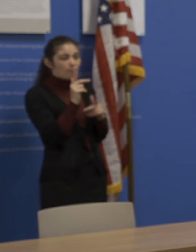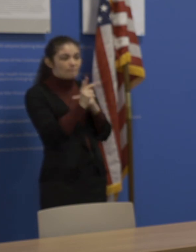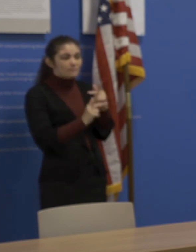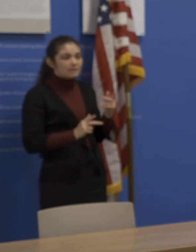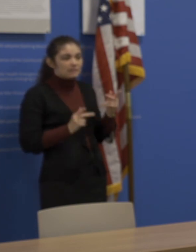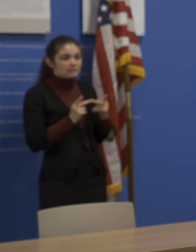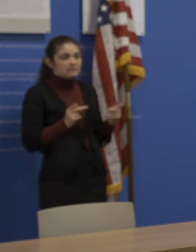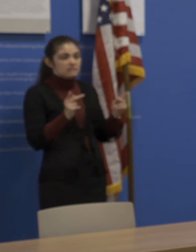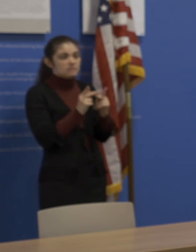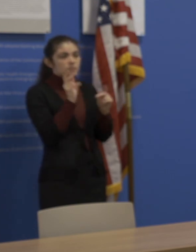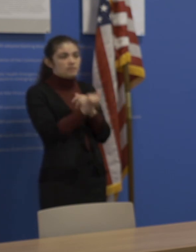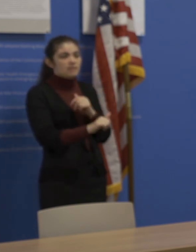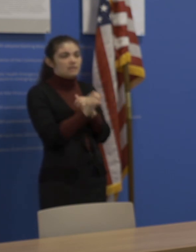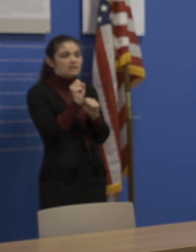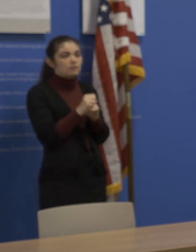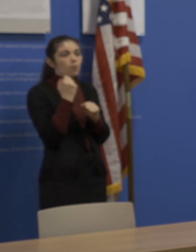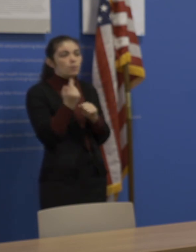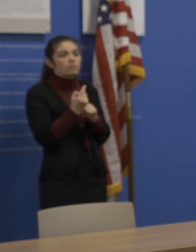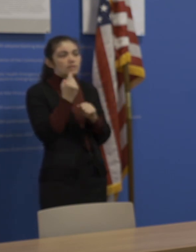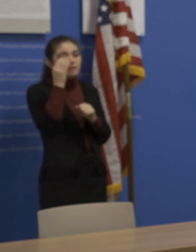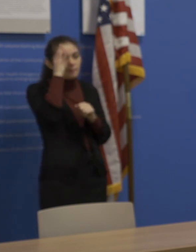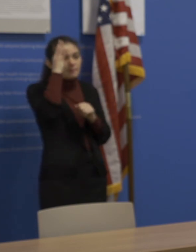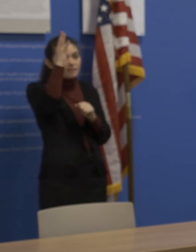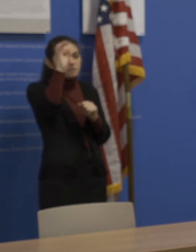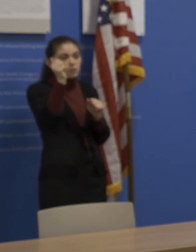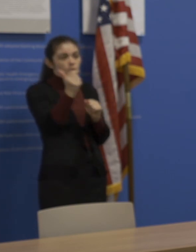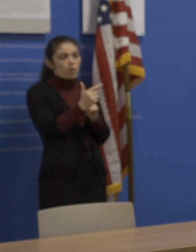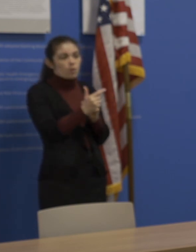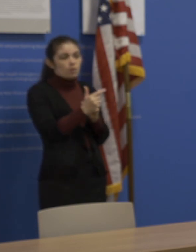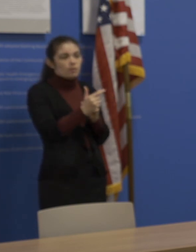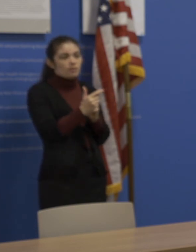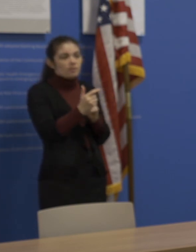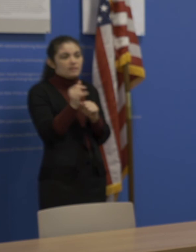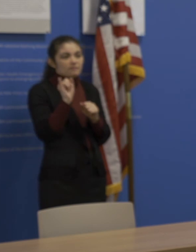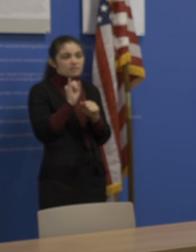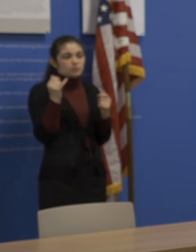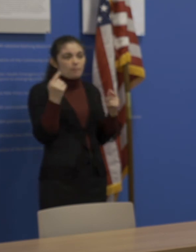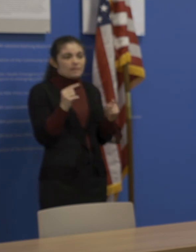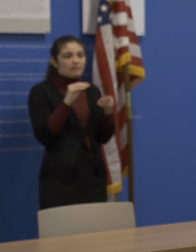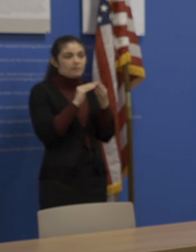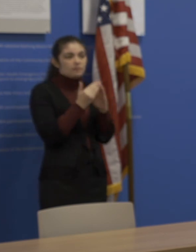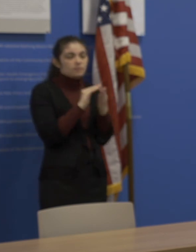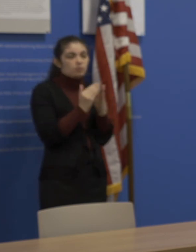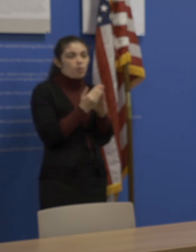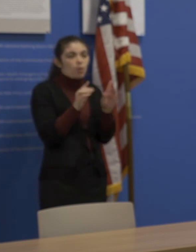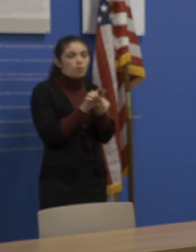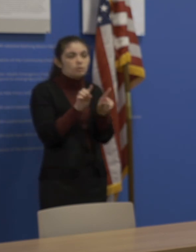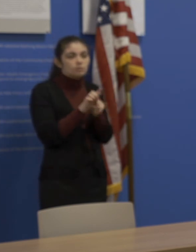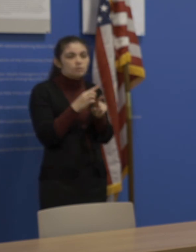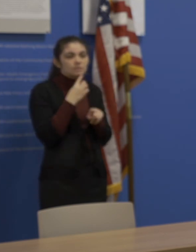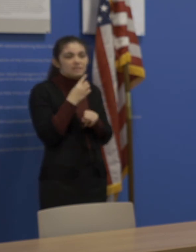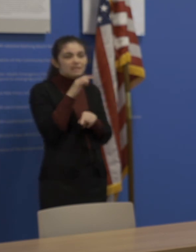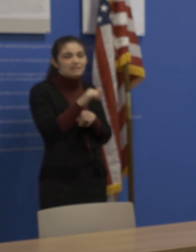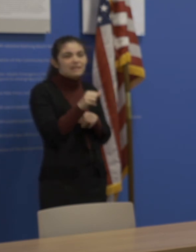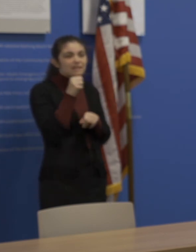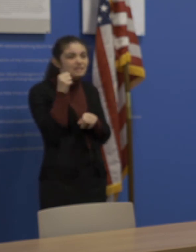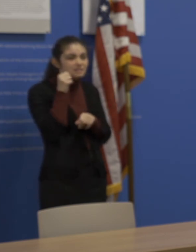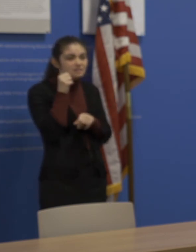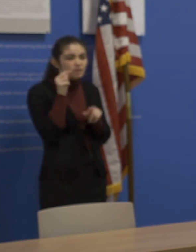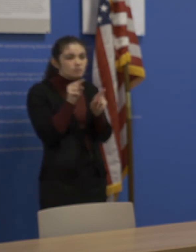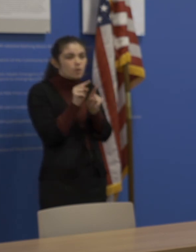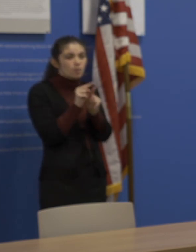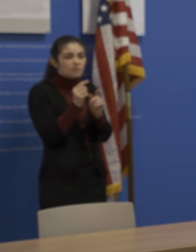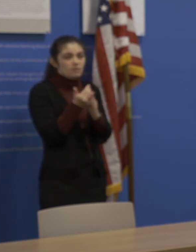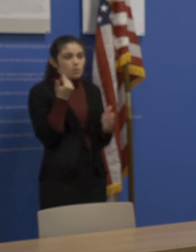very limited testing, you can truly only imagine the actual number of infections in the community. And that was what you heard Dr. Acton talking about yesterday and in